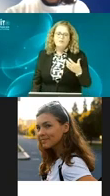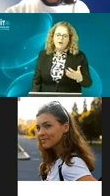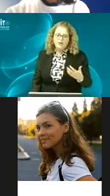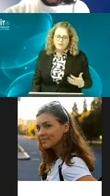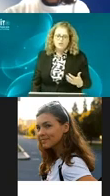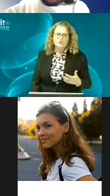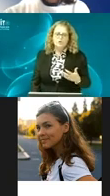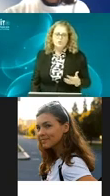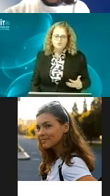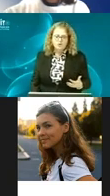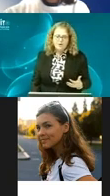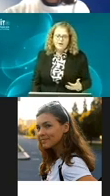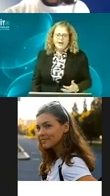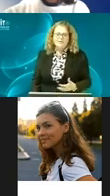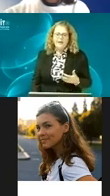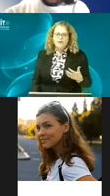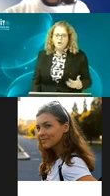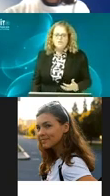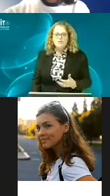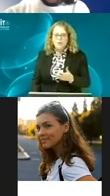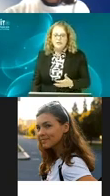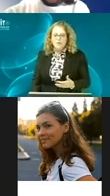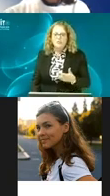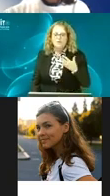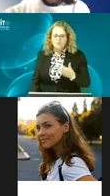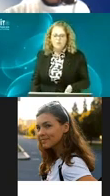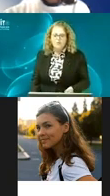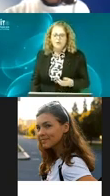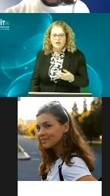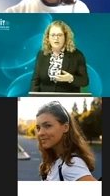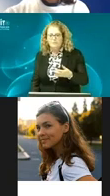gave them four images to choose from, and they chose the right one